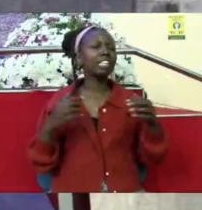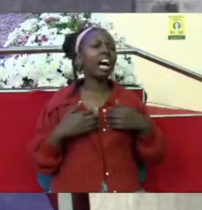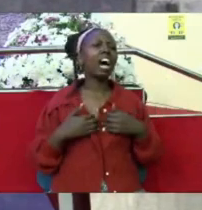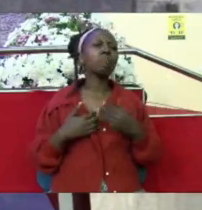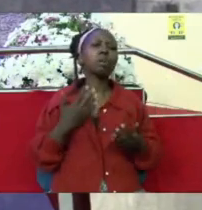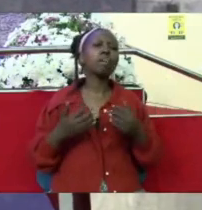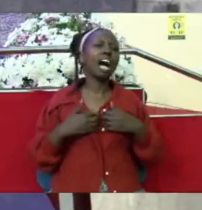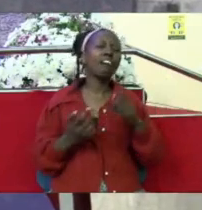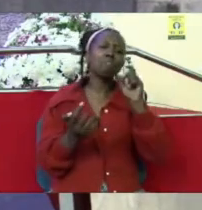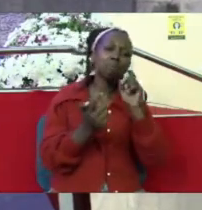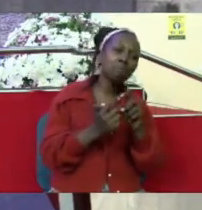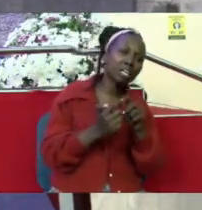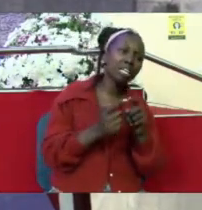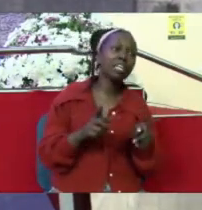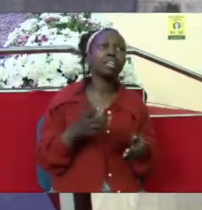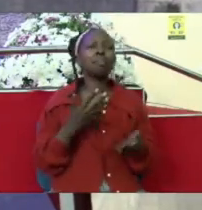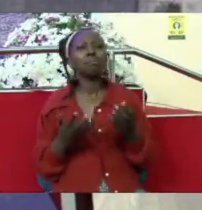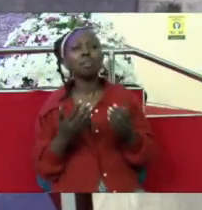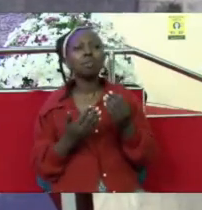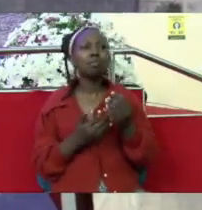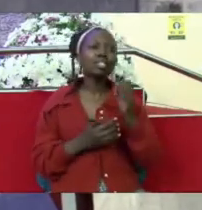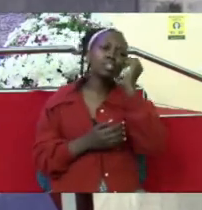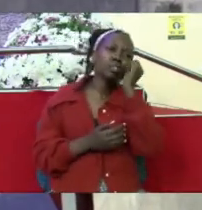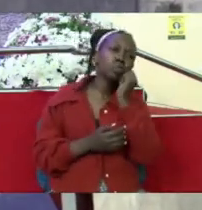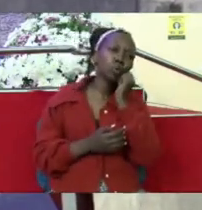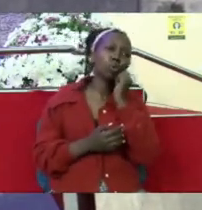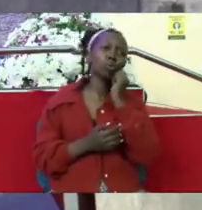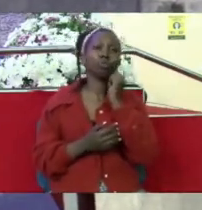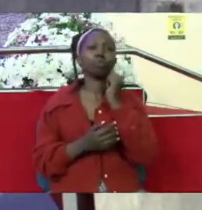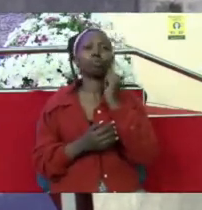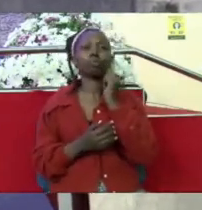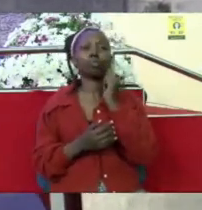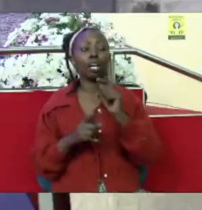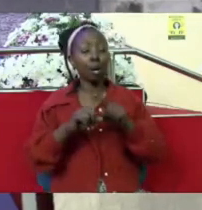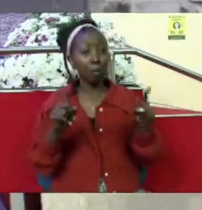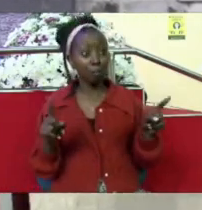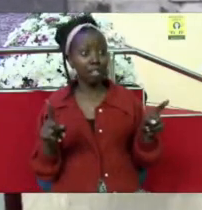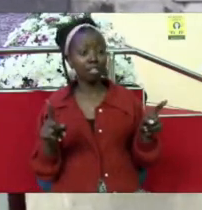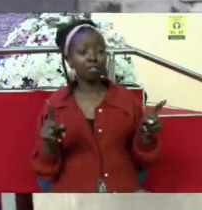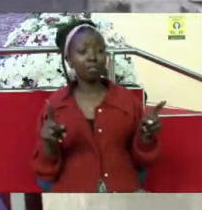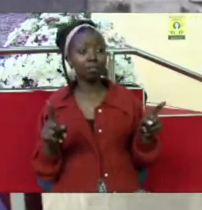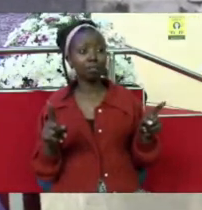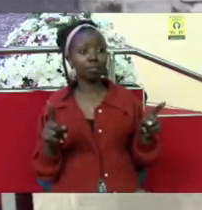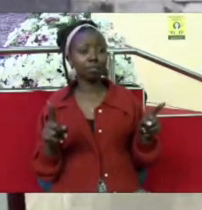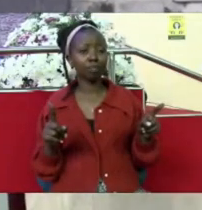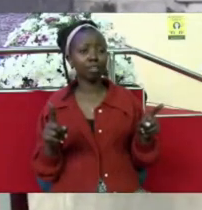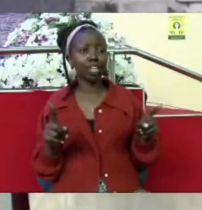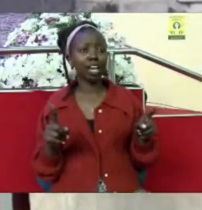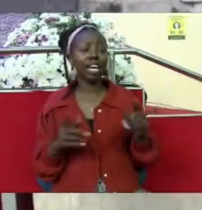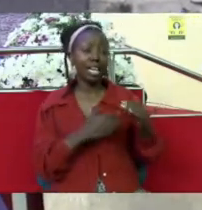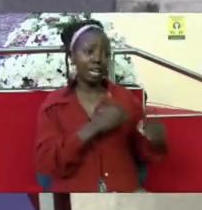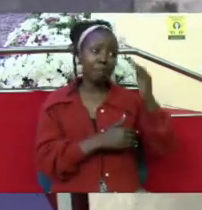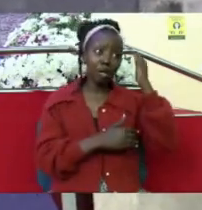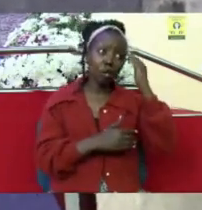uchungu. There could be sorrow. Kunaweza kuwa na majonzi. Behind that smile you see. Nyuma hiyo tabasamu nayo. But they have also learned. Lakini wamejifunza. Because he lives. Kwa sababu